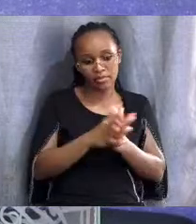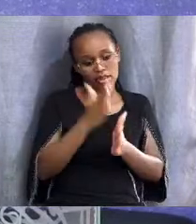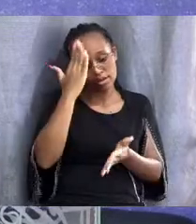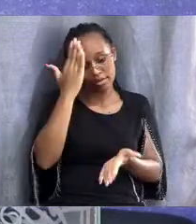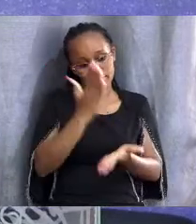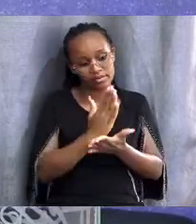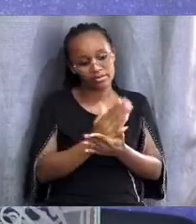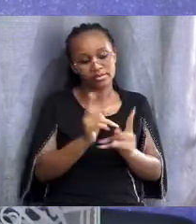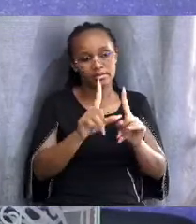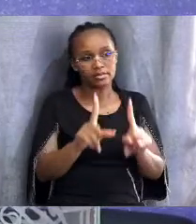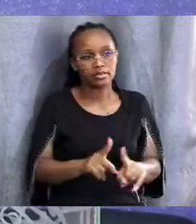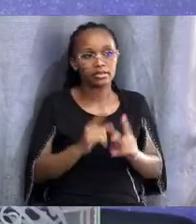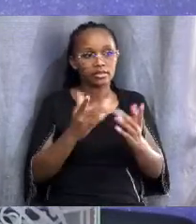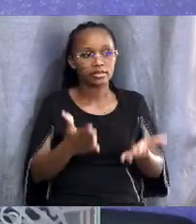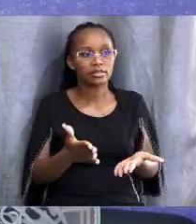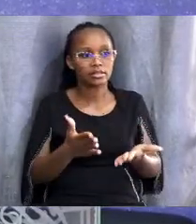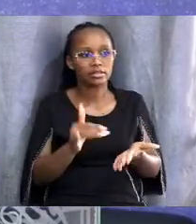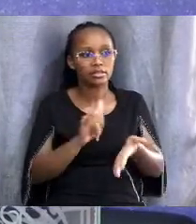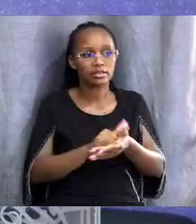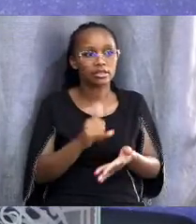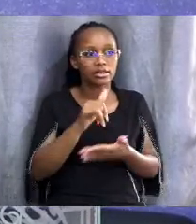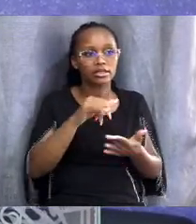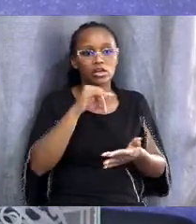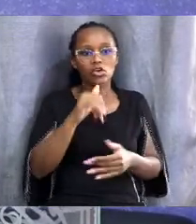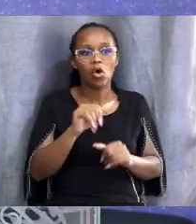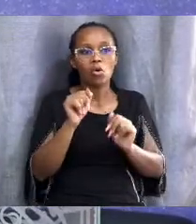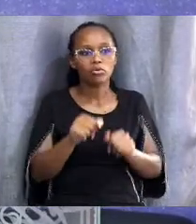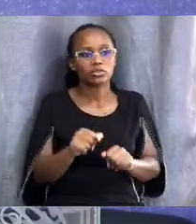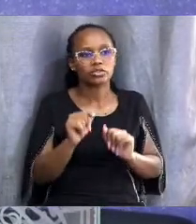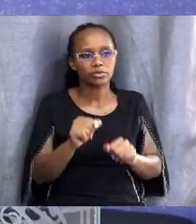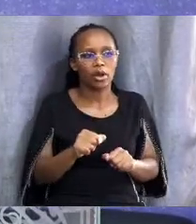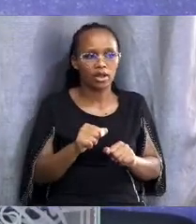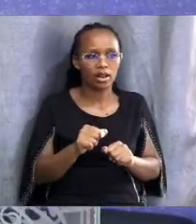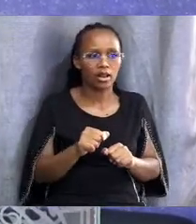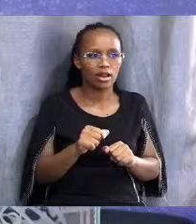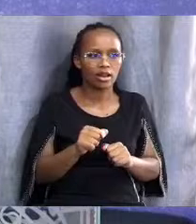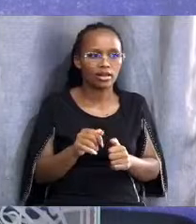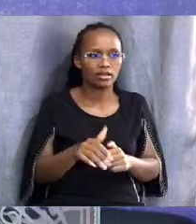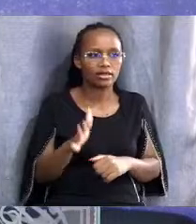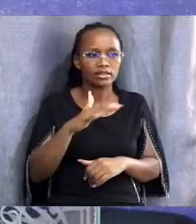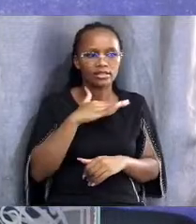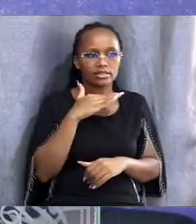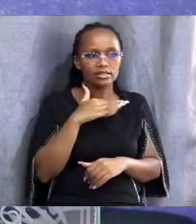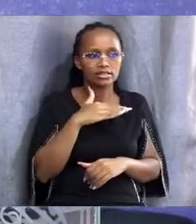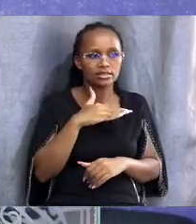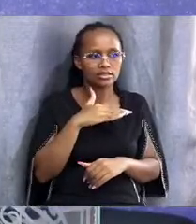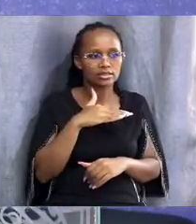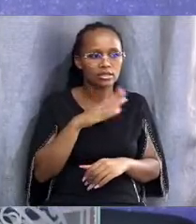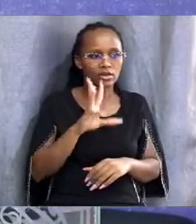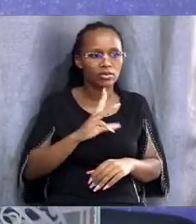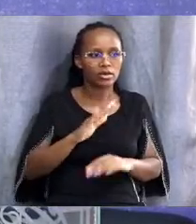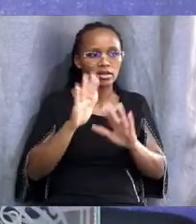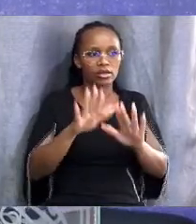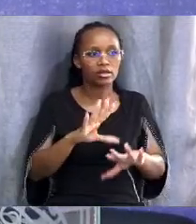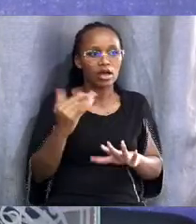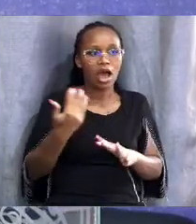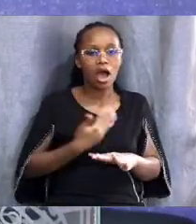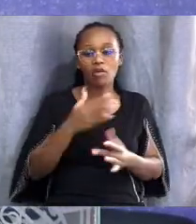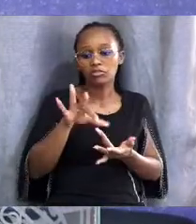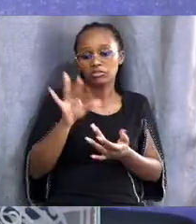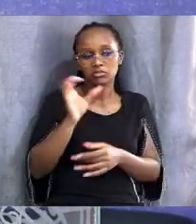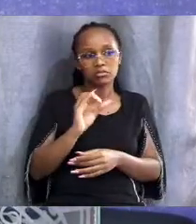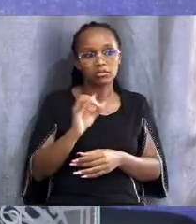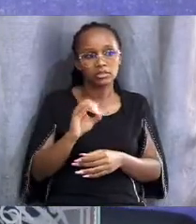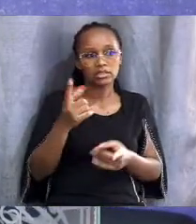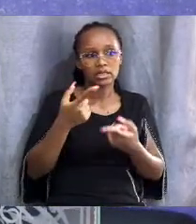Acknowledging this, acknowledging that it is not possible and death is necessary, we are left with no option